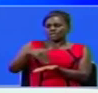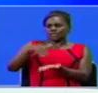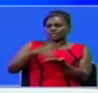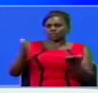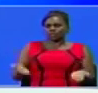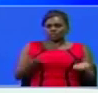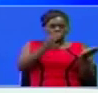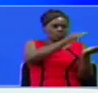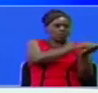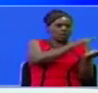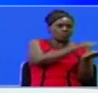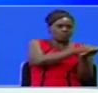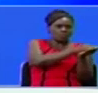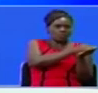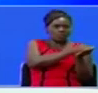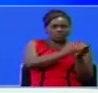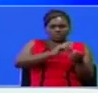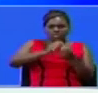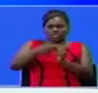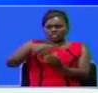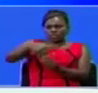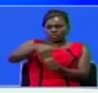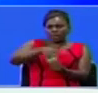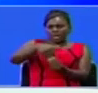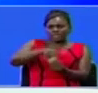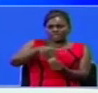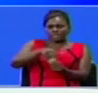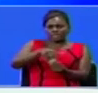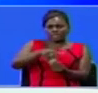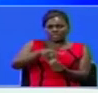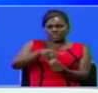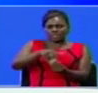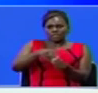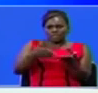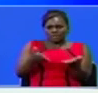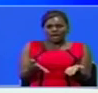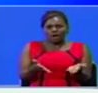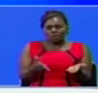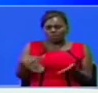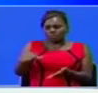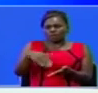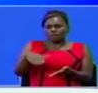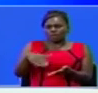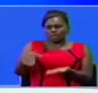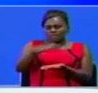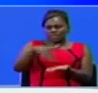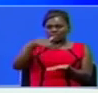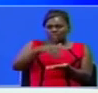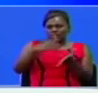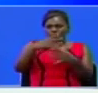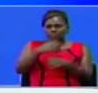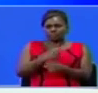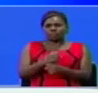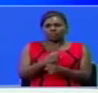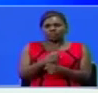promote conversation around the recycling of plastics and solid waste materials that are a major threat to the environment. Now, the center, founded by the